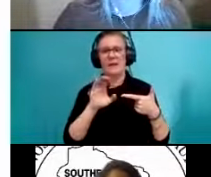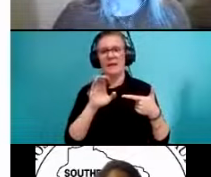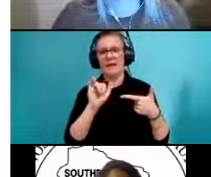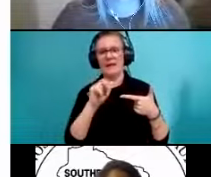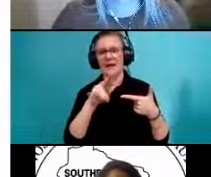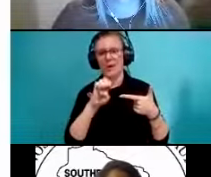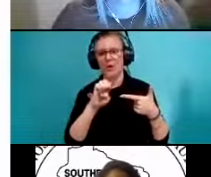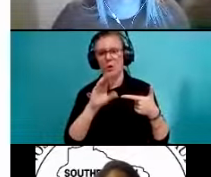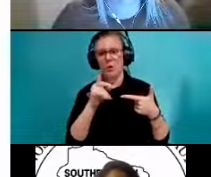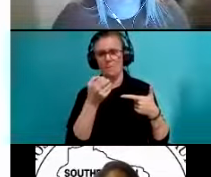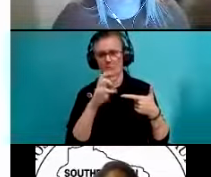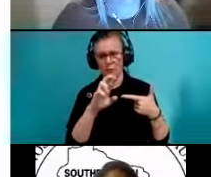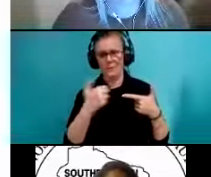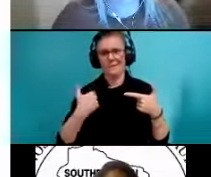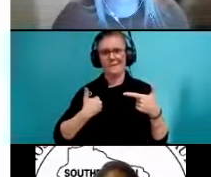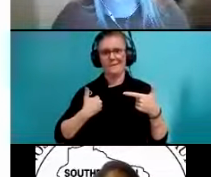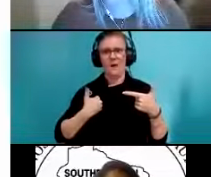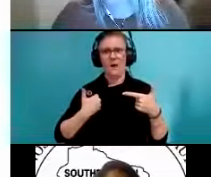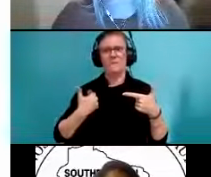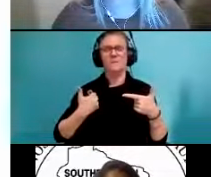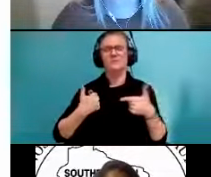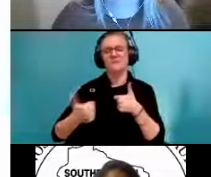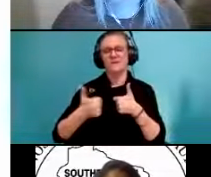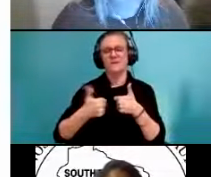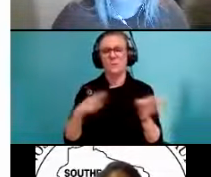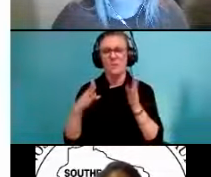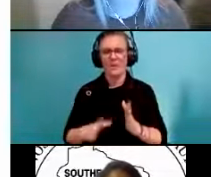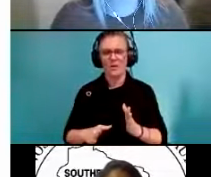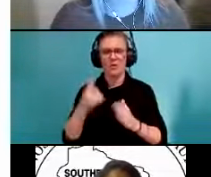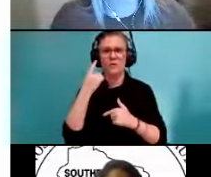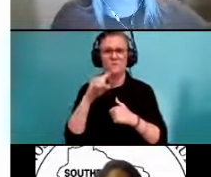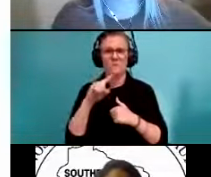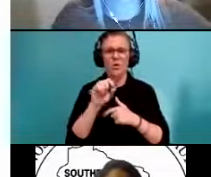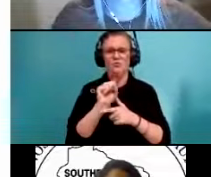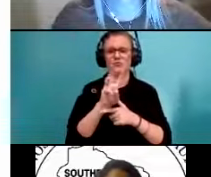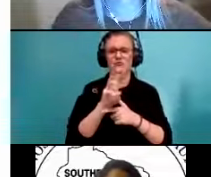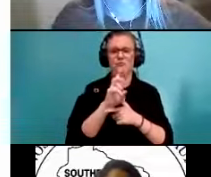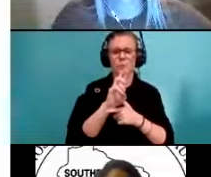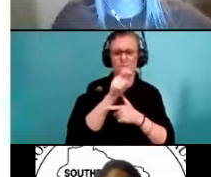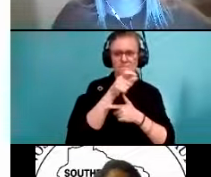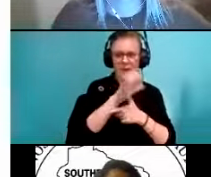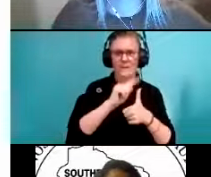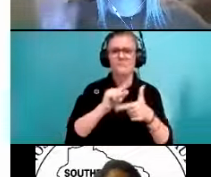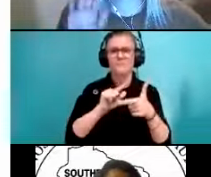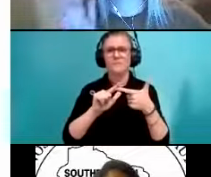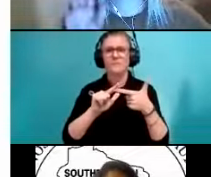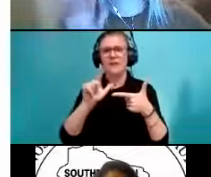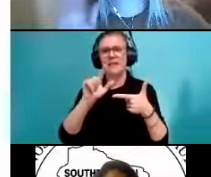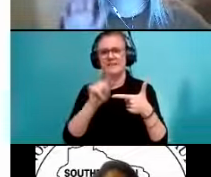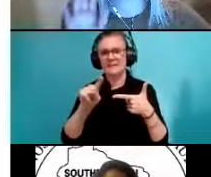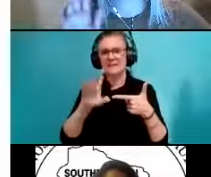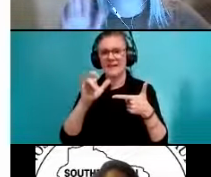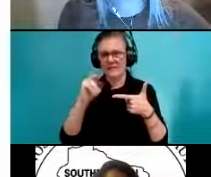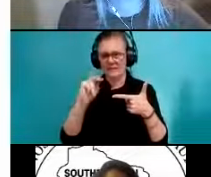Cooper. I'm a transportation planner for SewerPAC. We have Liz Callan from